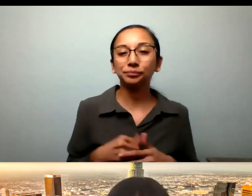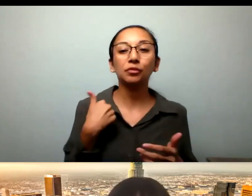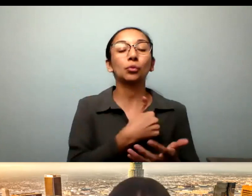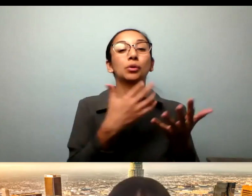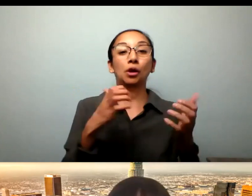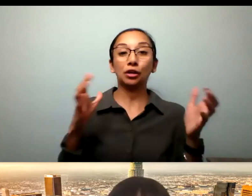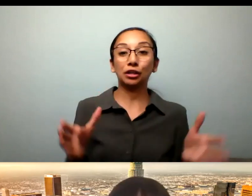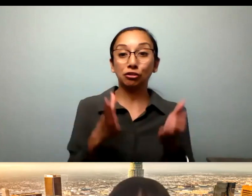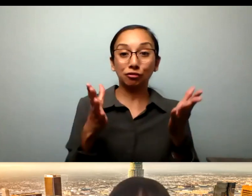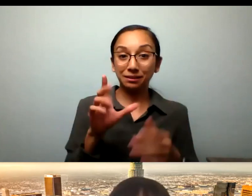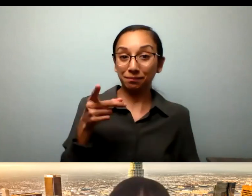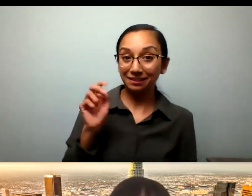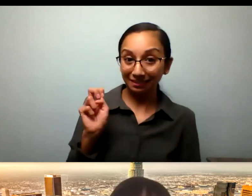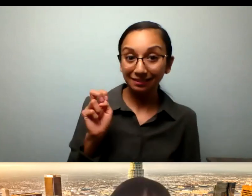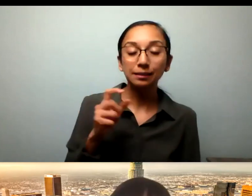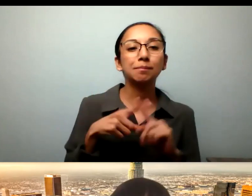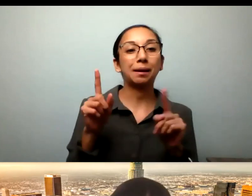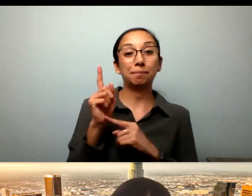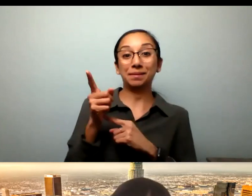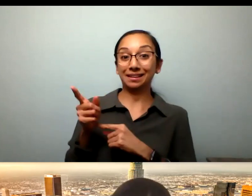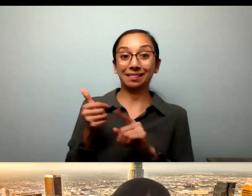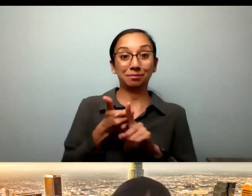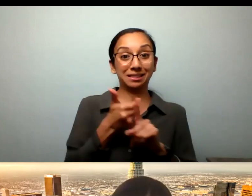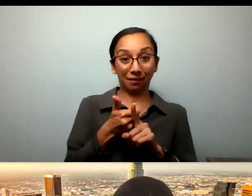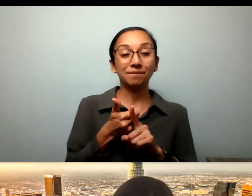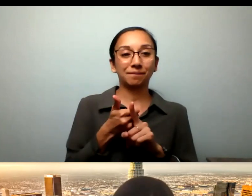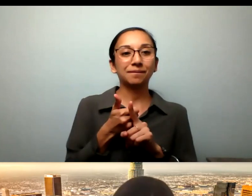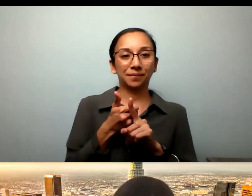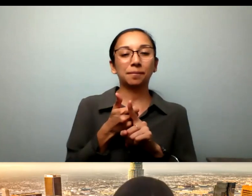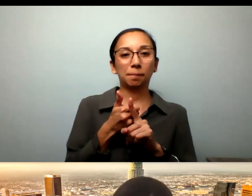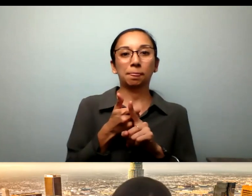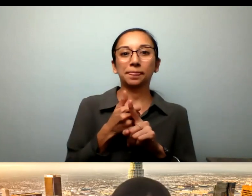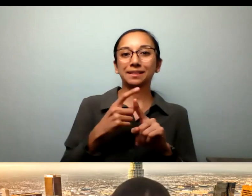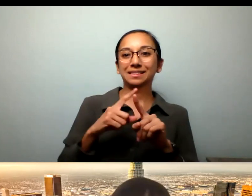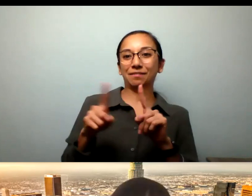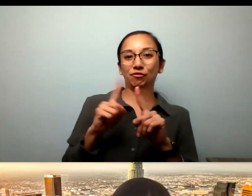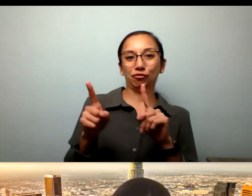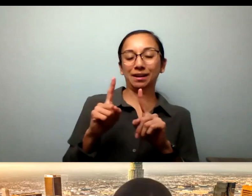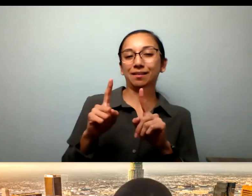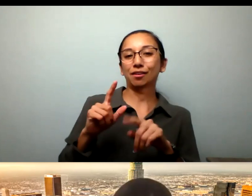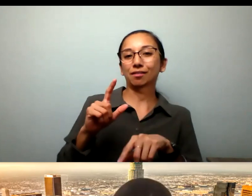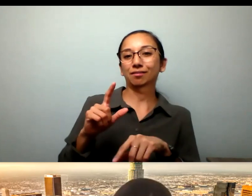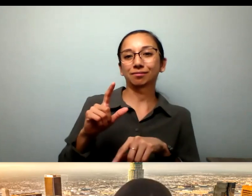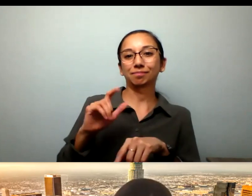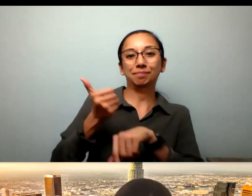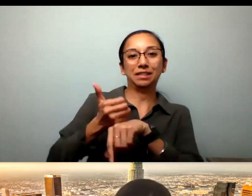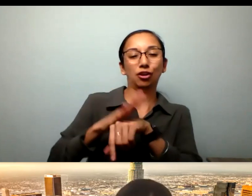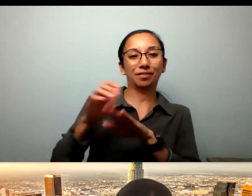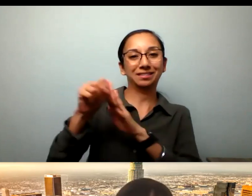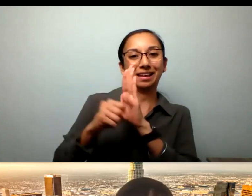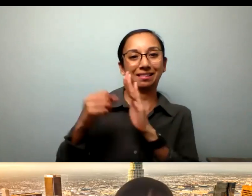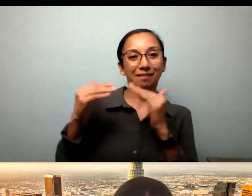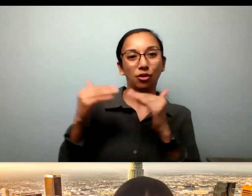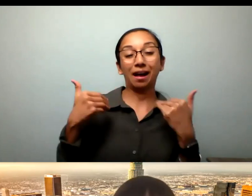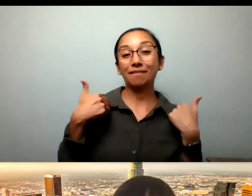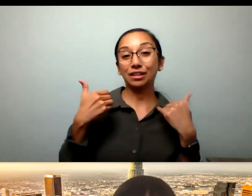PE, although the minutes themselves have been waived at the state level because we normally have a very strict requirement, and it's